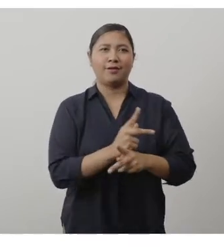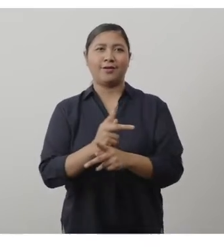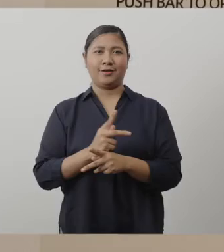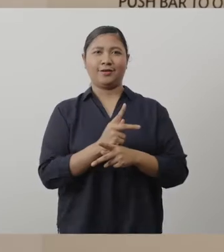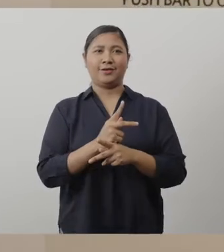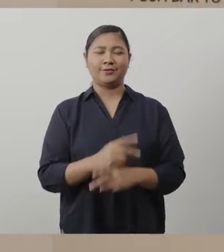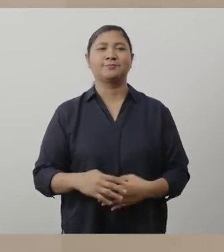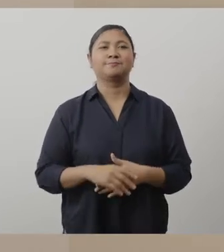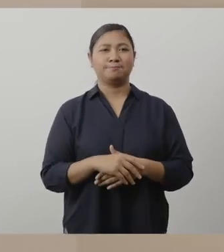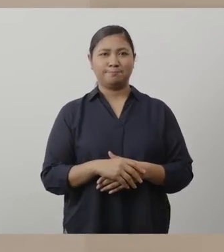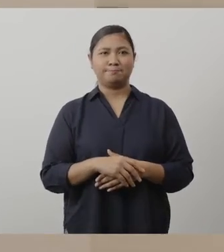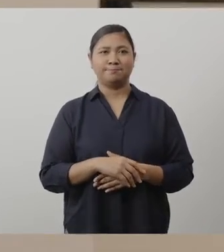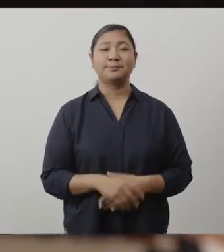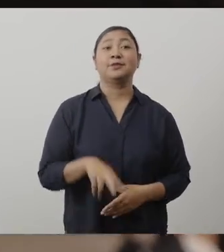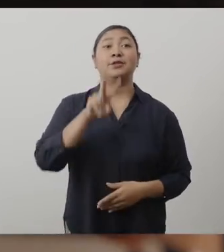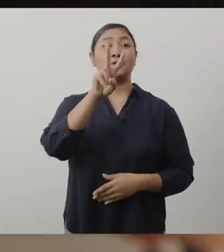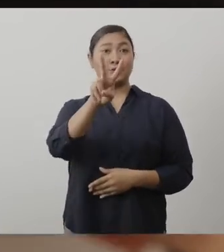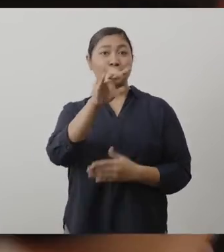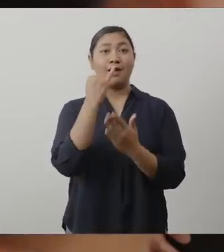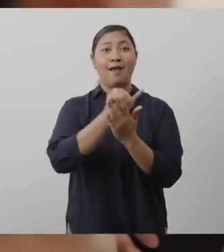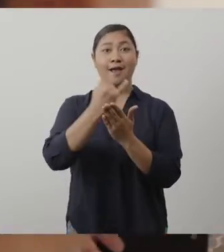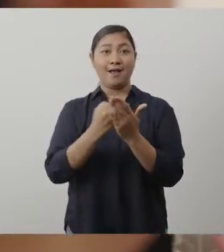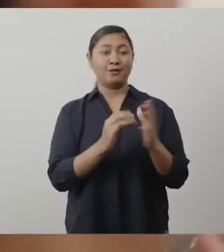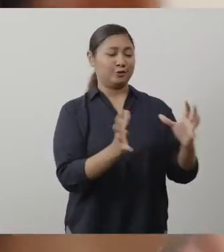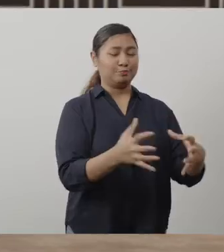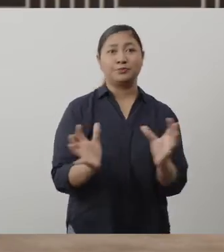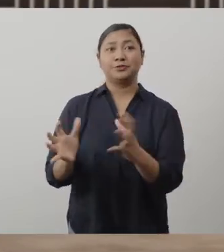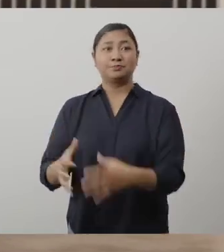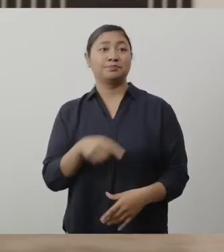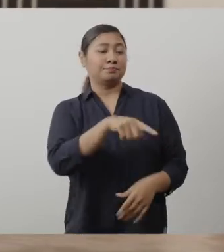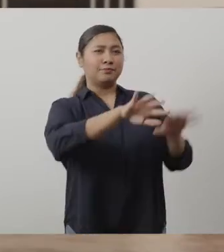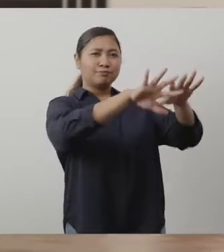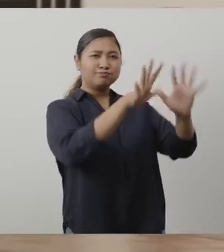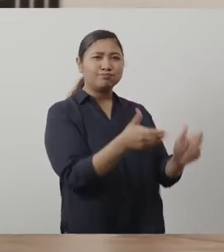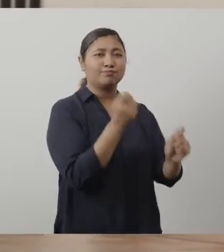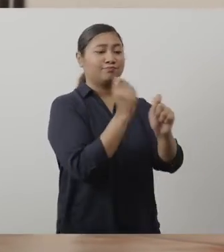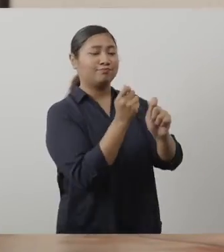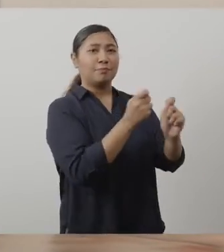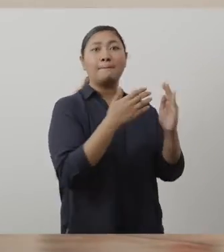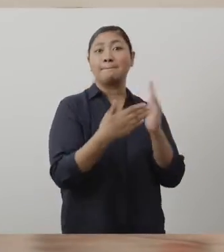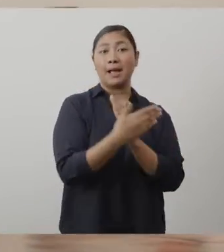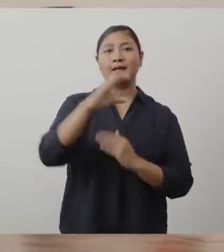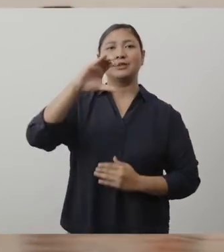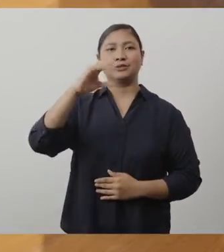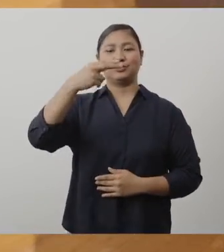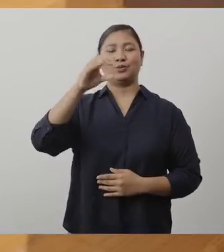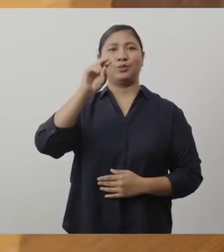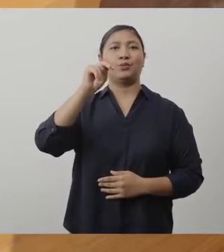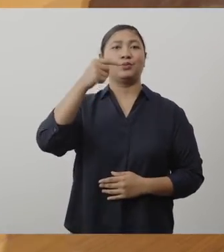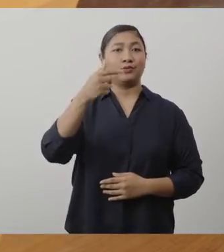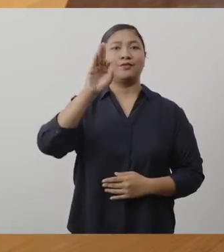for programs that can enhance participants' well-being. The two artworks selected for this pilot Slow Art Plus program include